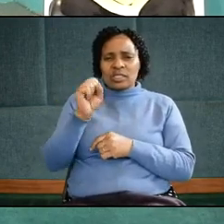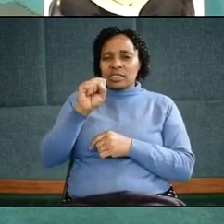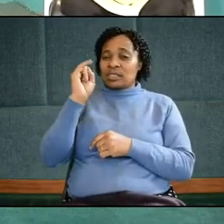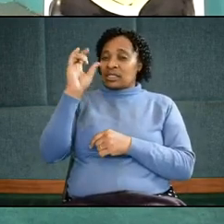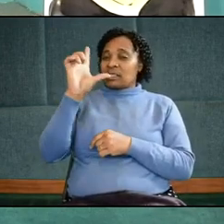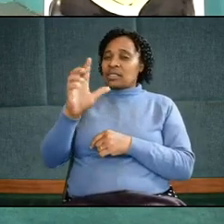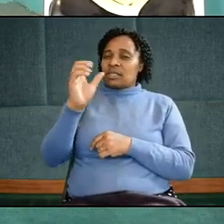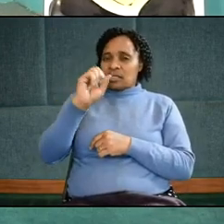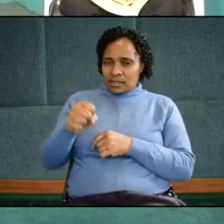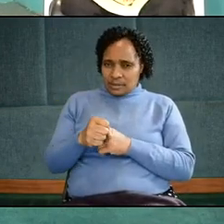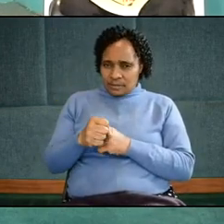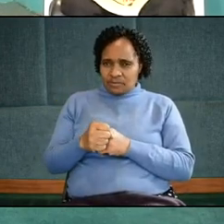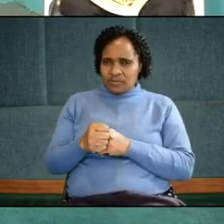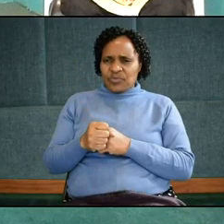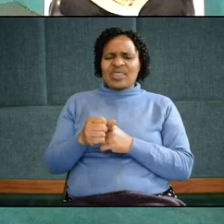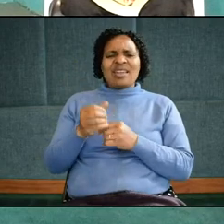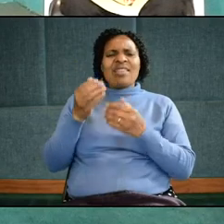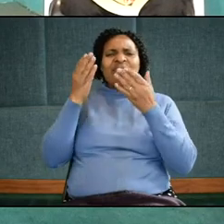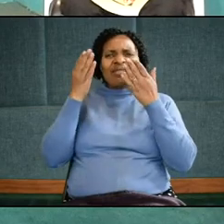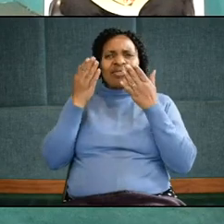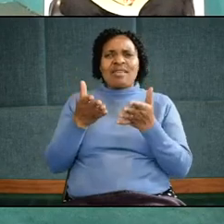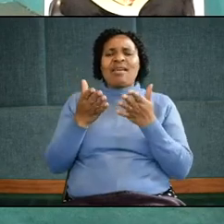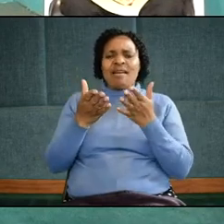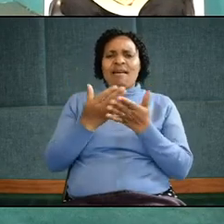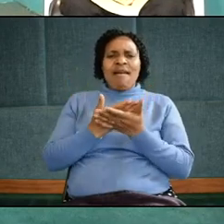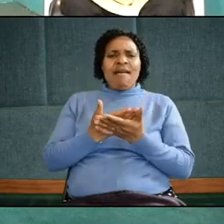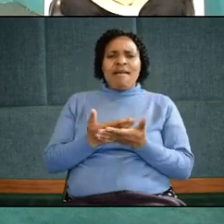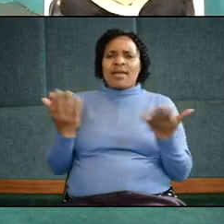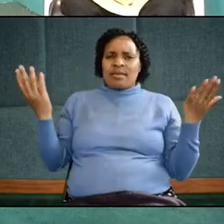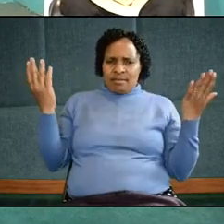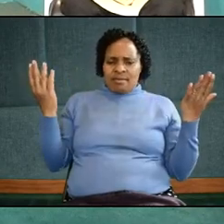read for us the verse. Is there any